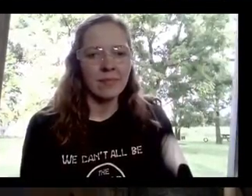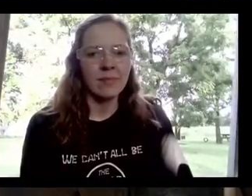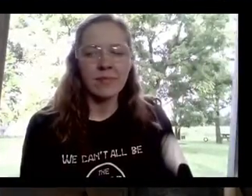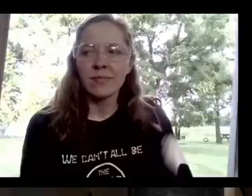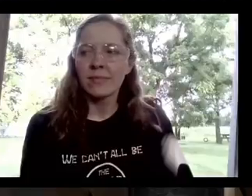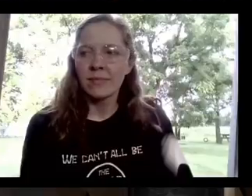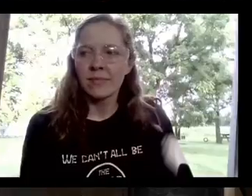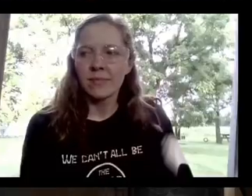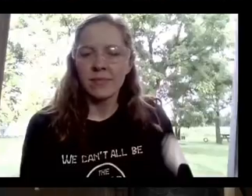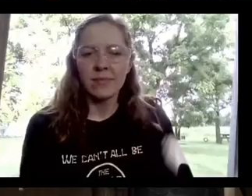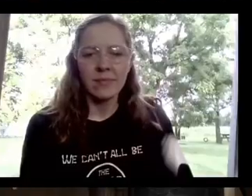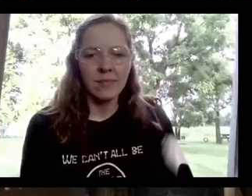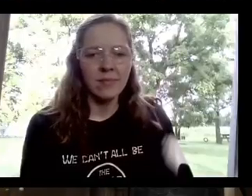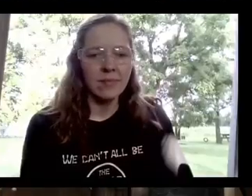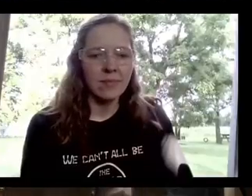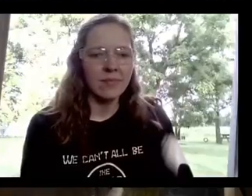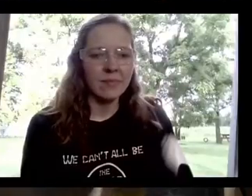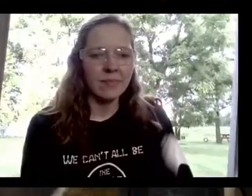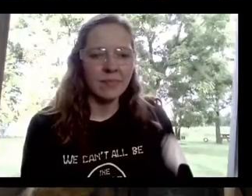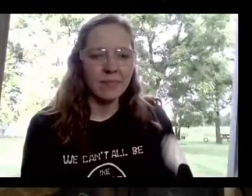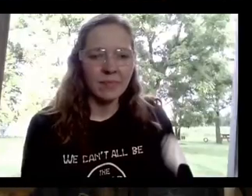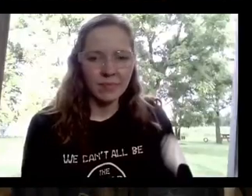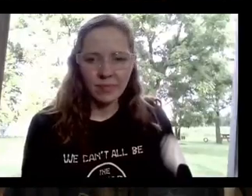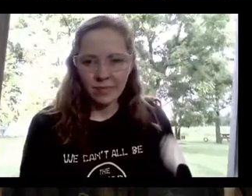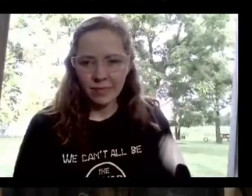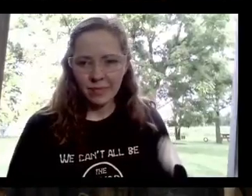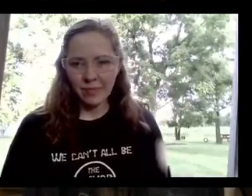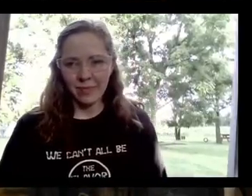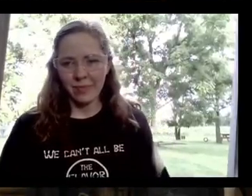cross peen sledgehammer.